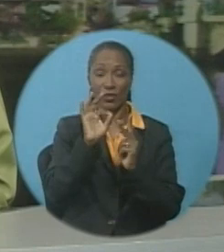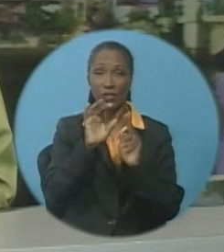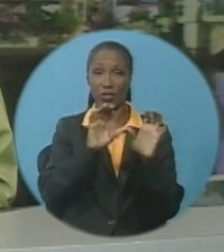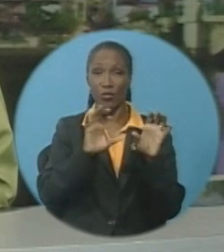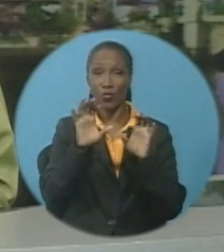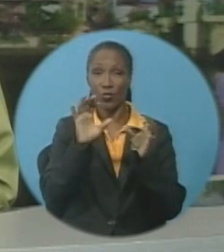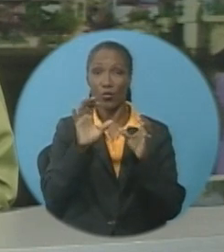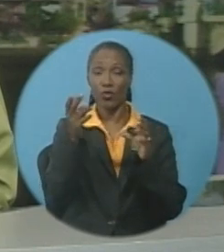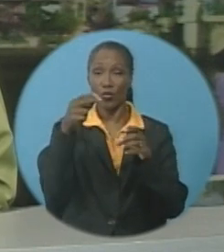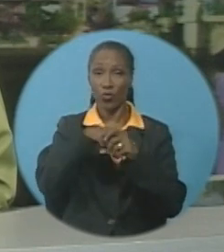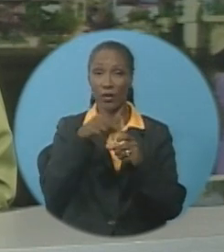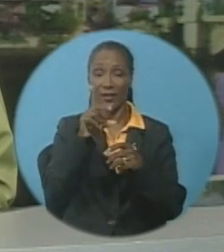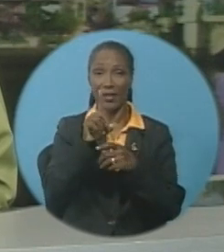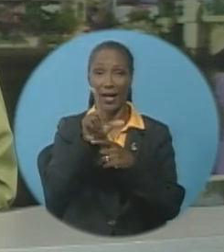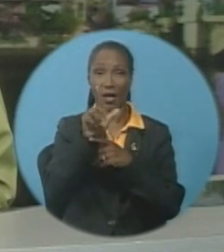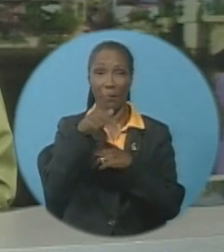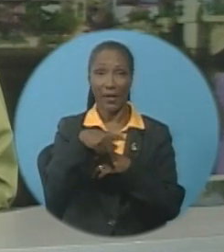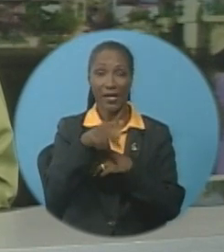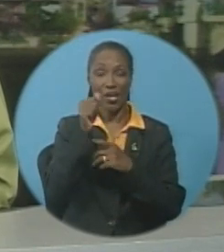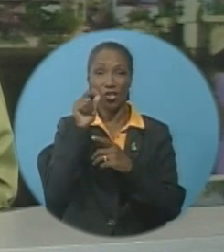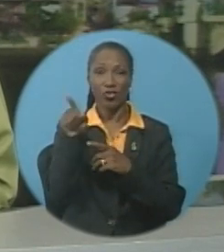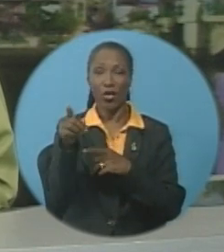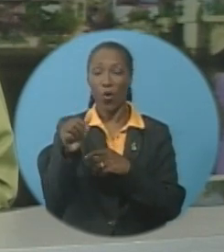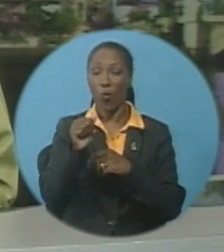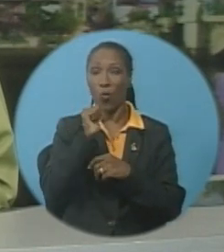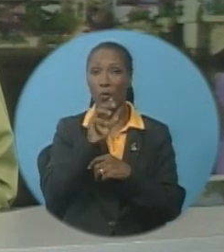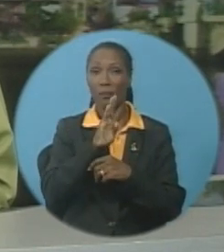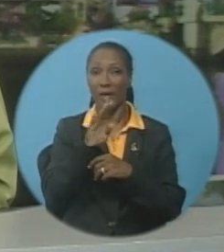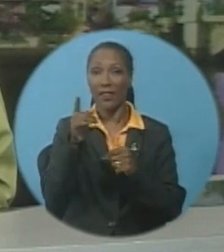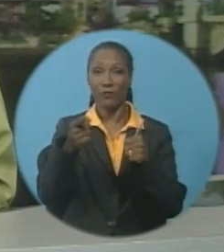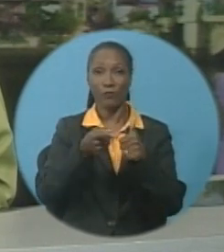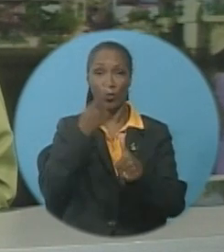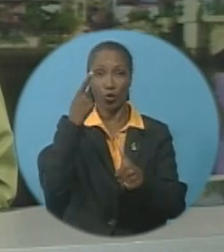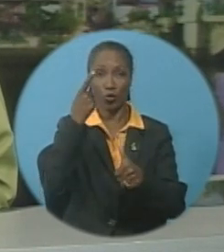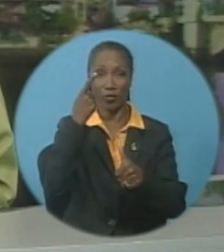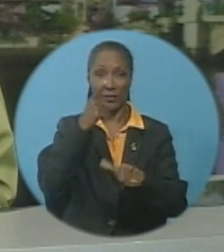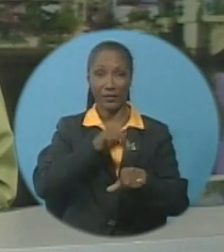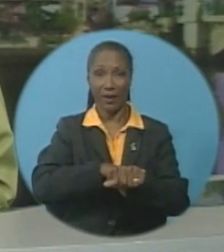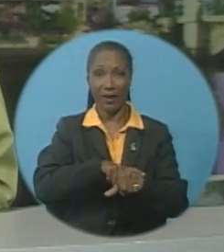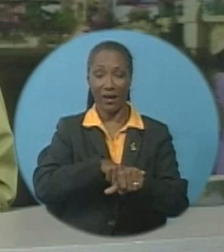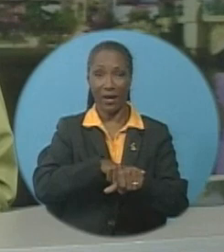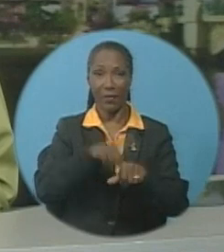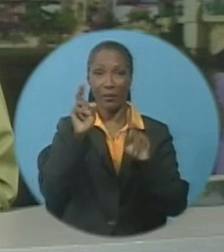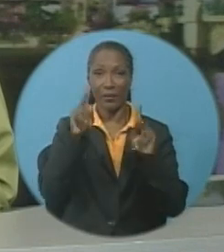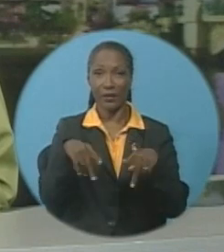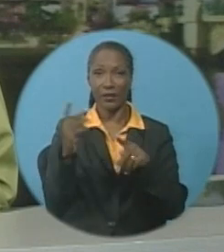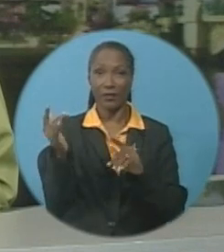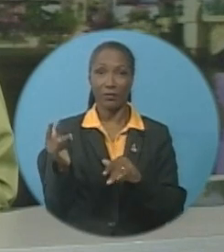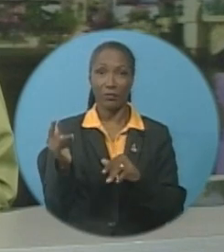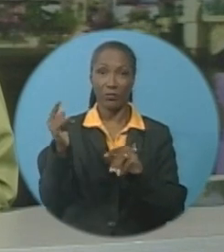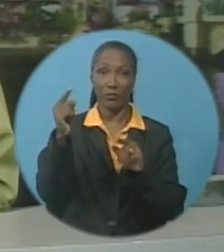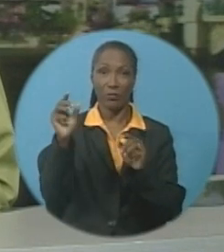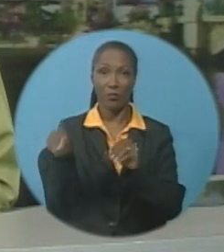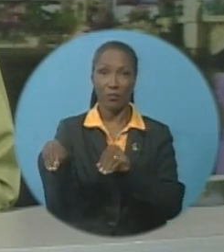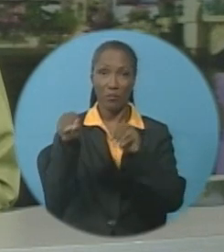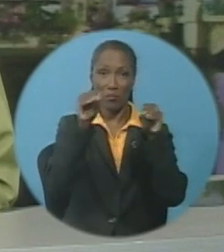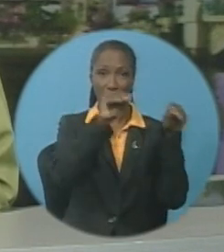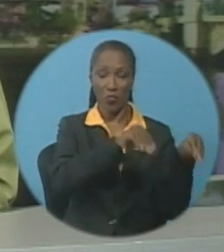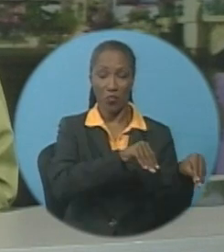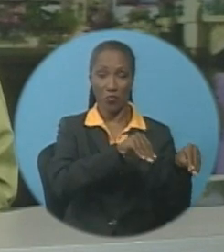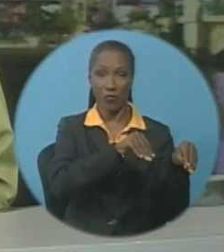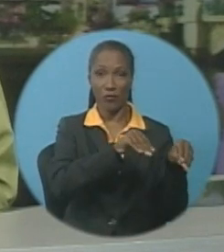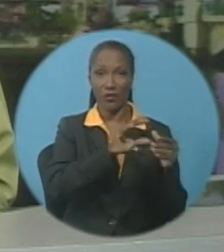He made the comments to reporters on the sidelines of the St. Michael Battle of the West Independence Quiz at the St. Leonard's Boys'